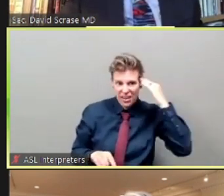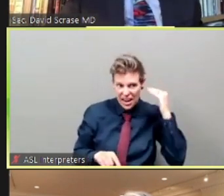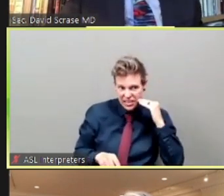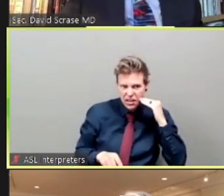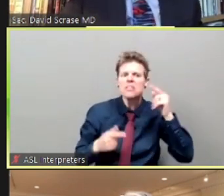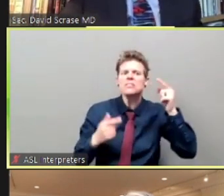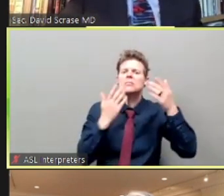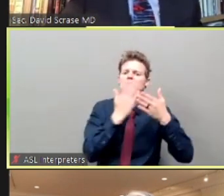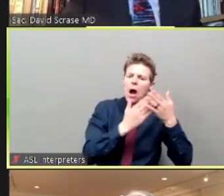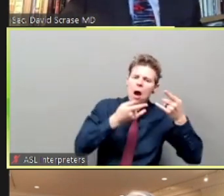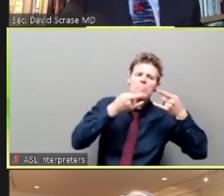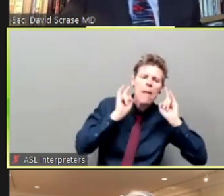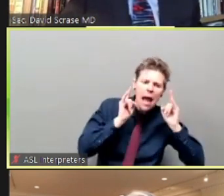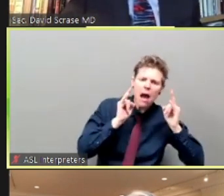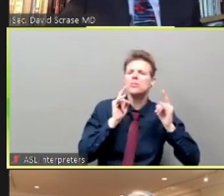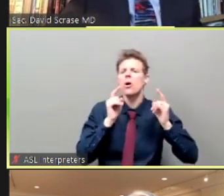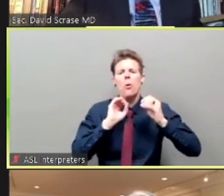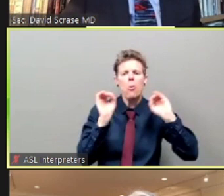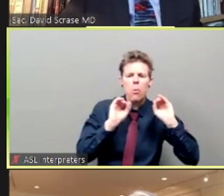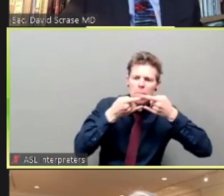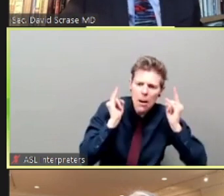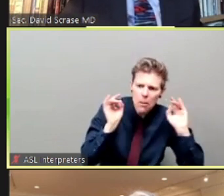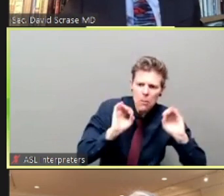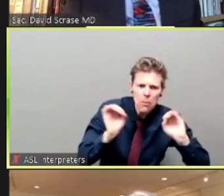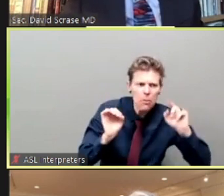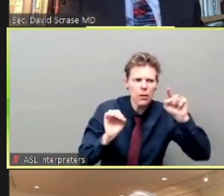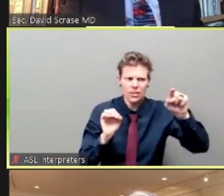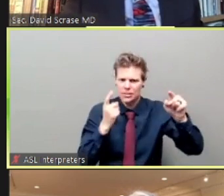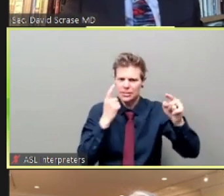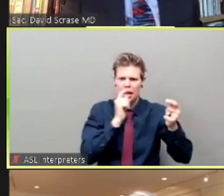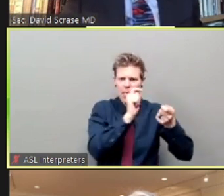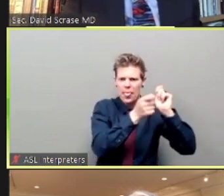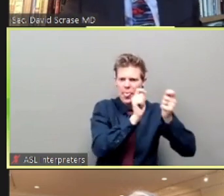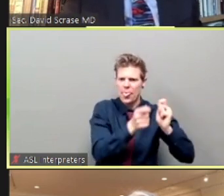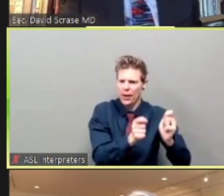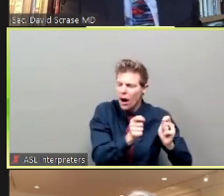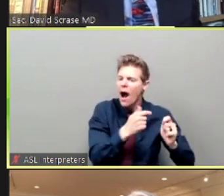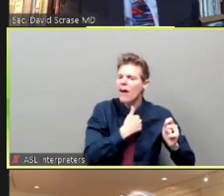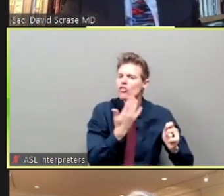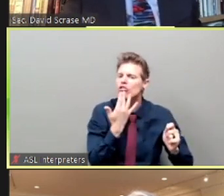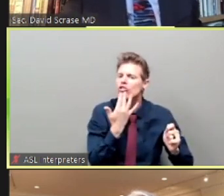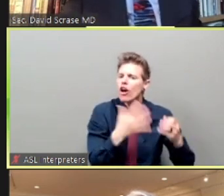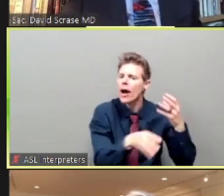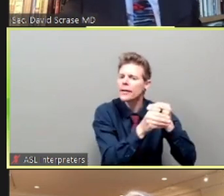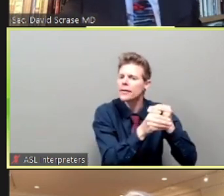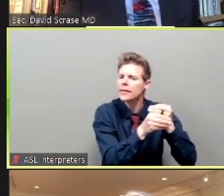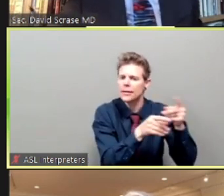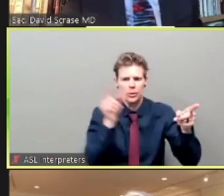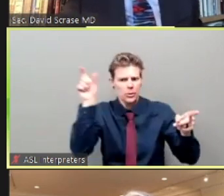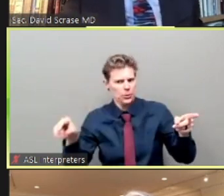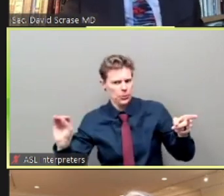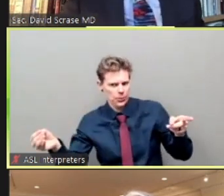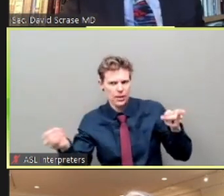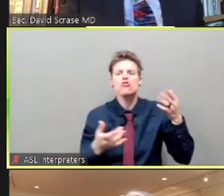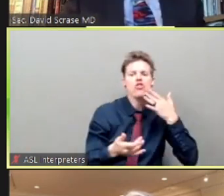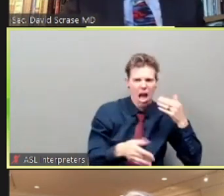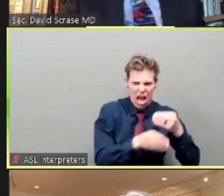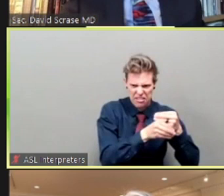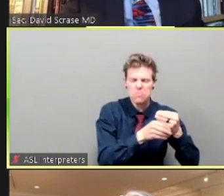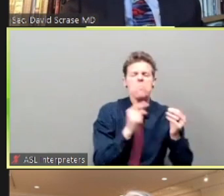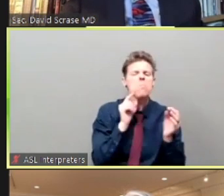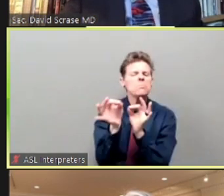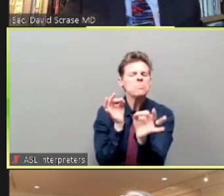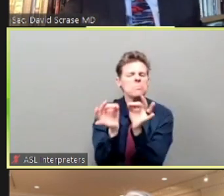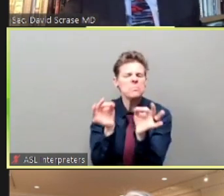want to call your attention to the color coding here. It's going to be really important on the next slide, but here too, that for fully vaccinated